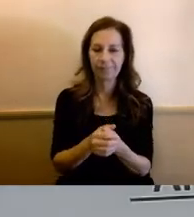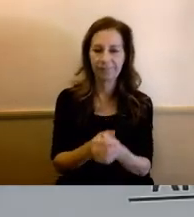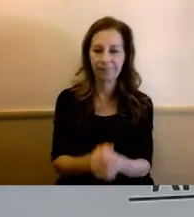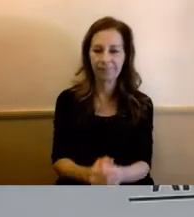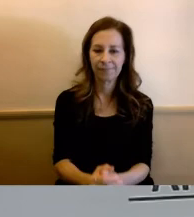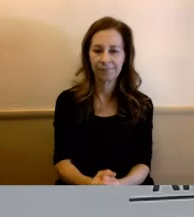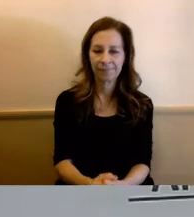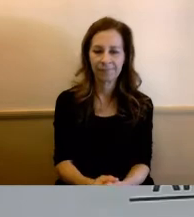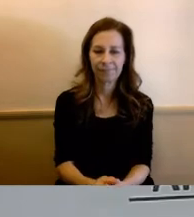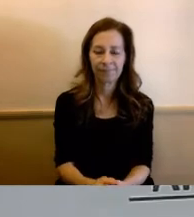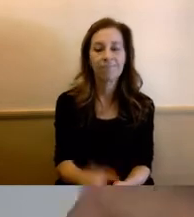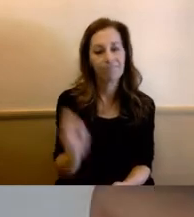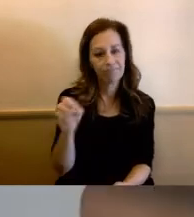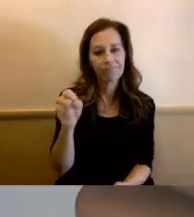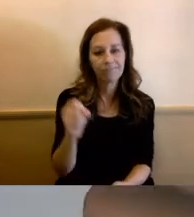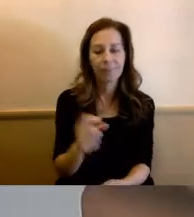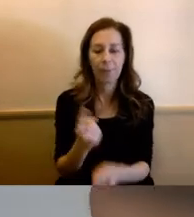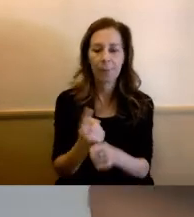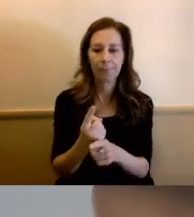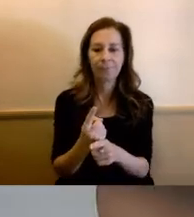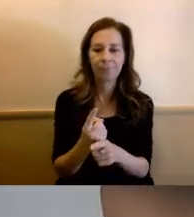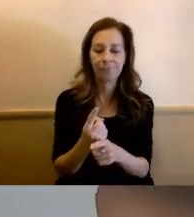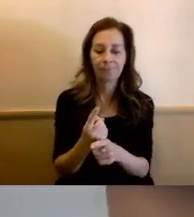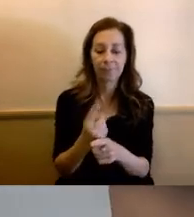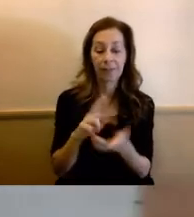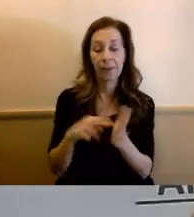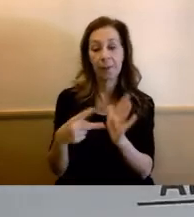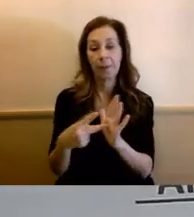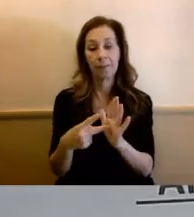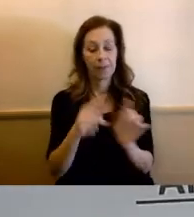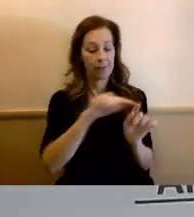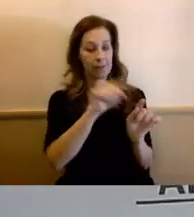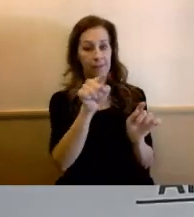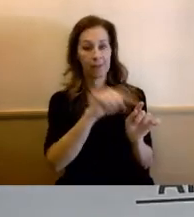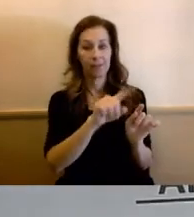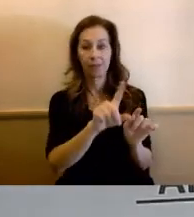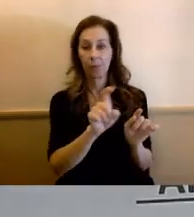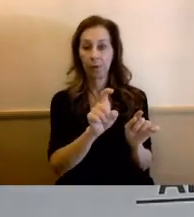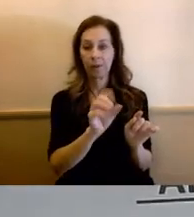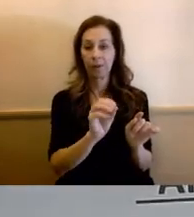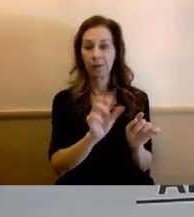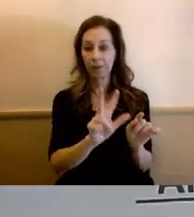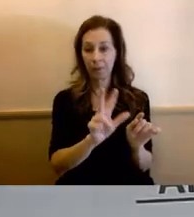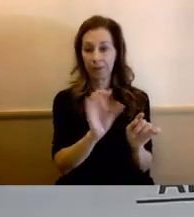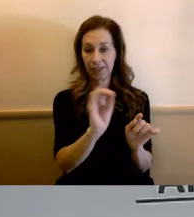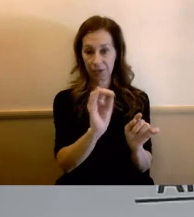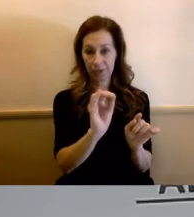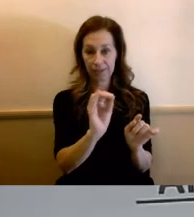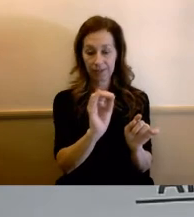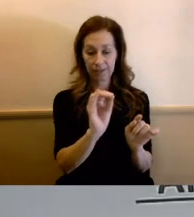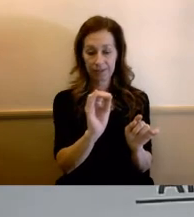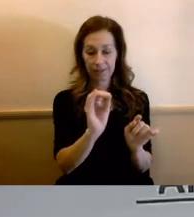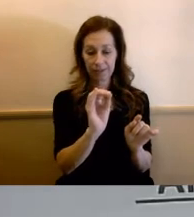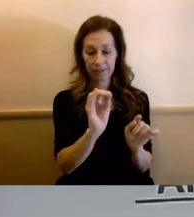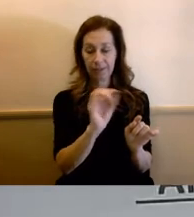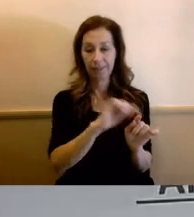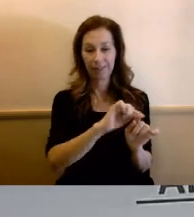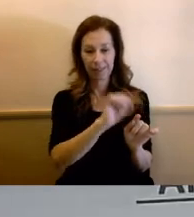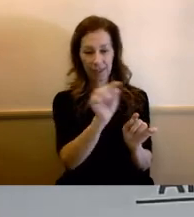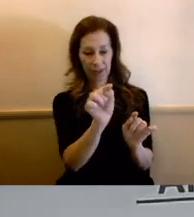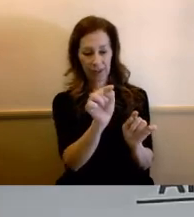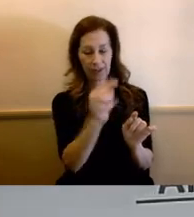Yep. Alright, so that means this is 103 degrees right here. If this is